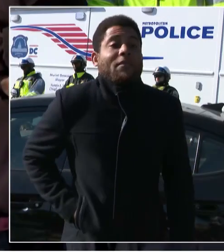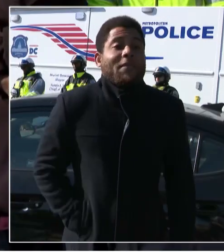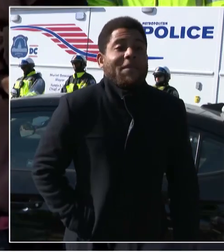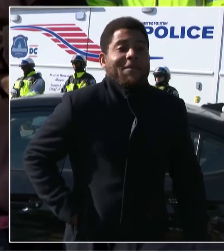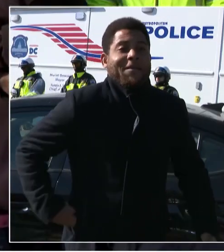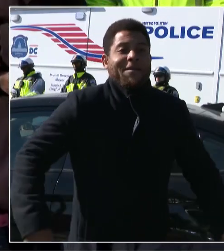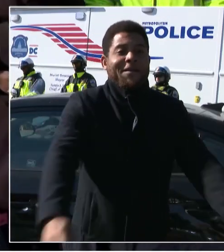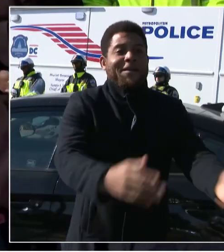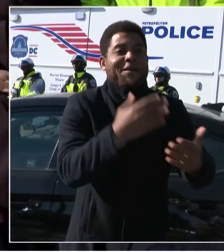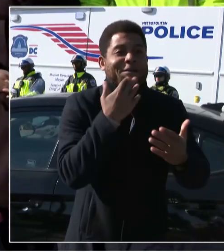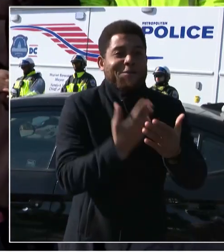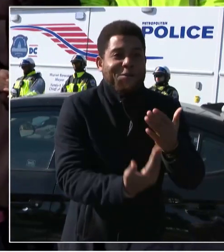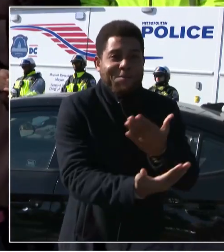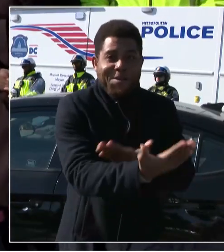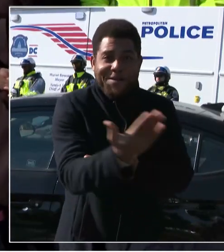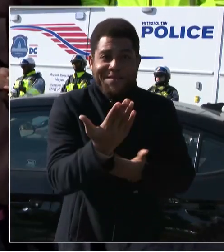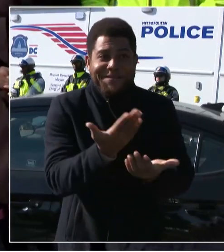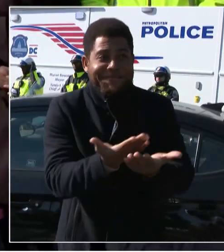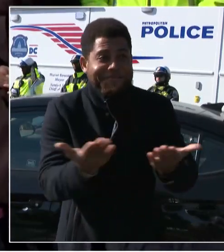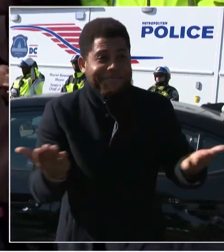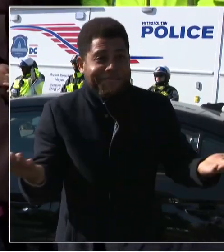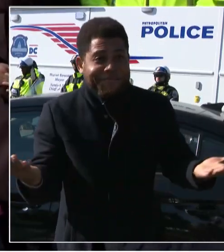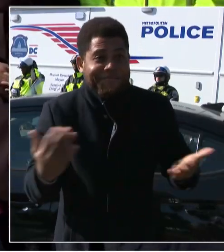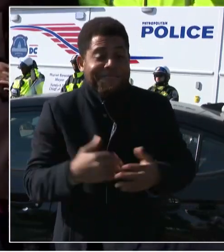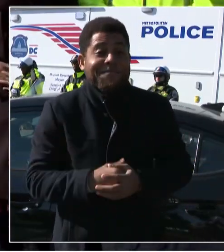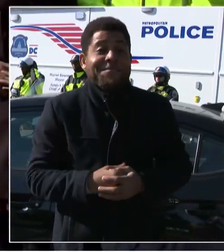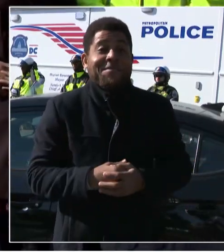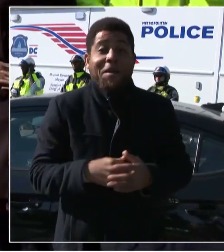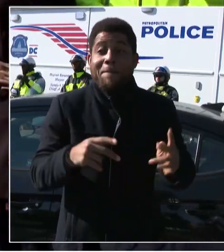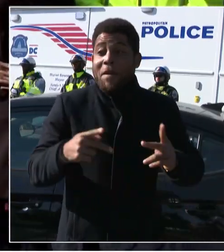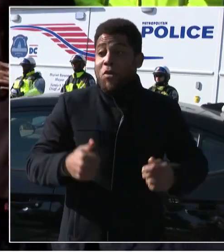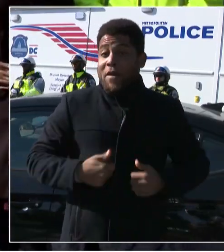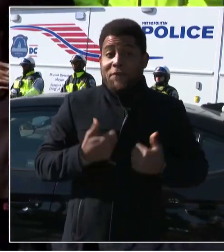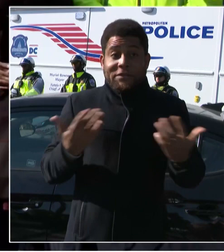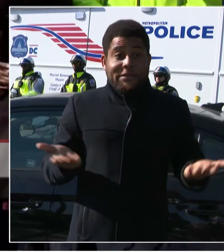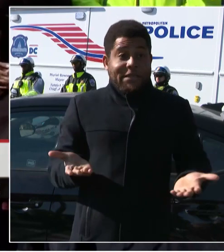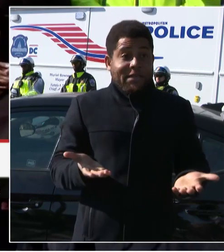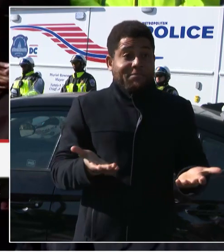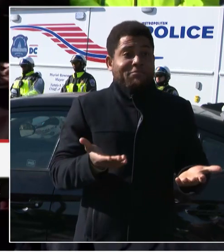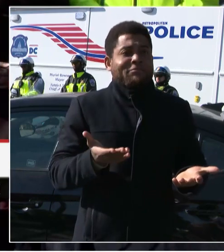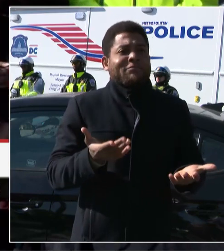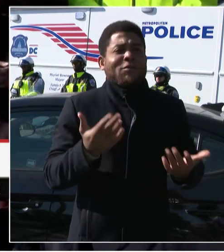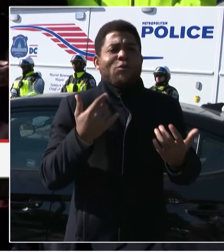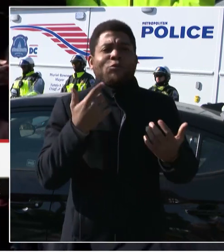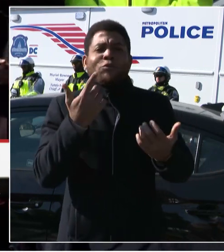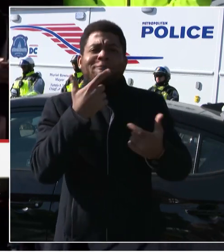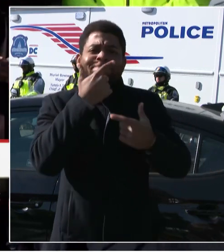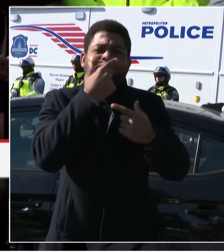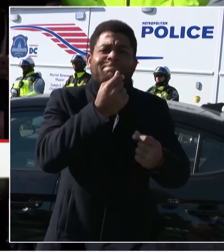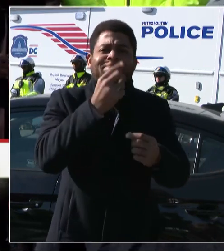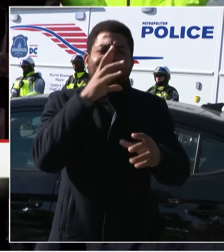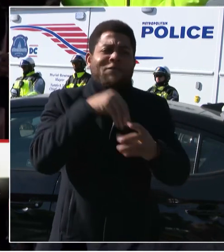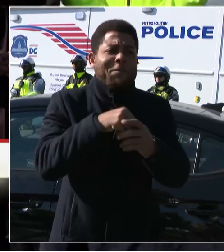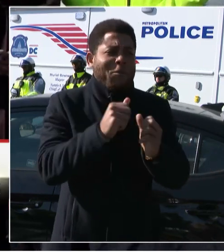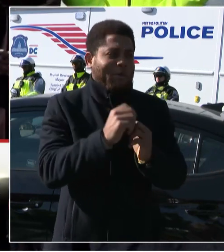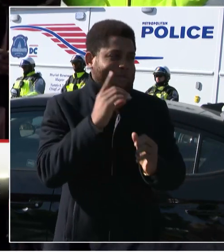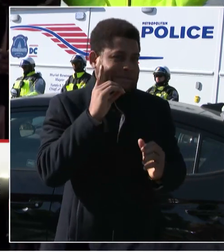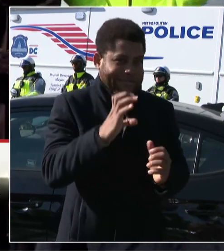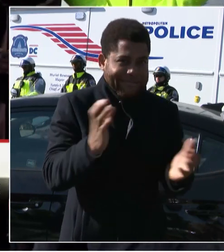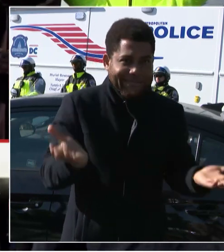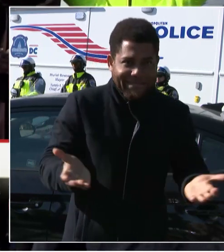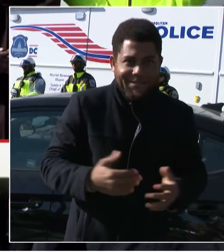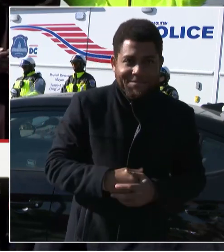Good morning, citizens and stakeholders of the District of Columbia. My name is Elizabeth Reddick, or Miss E. I accept she,